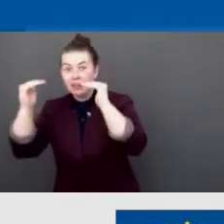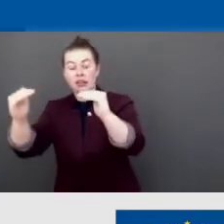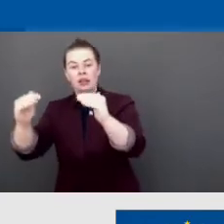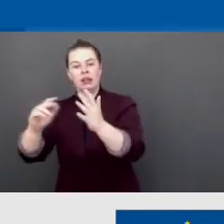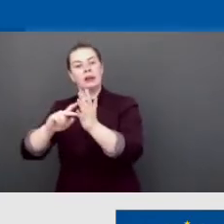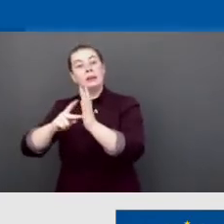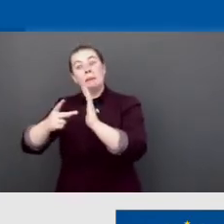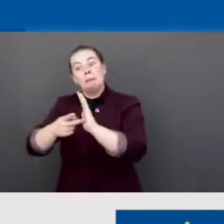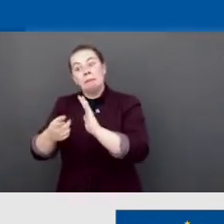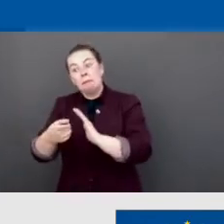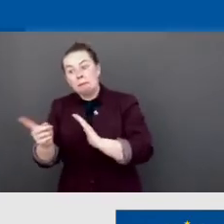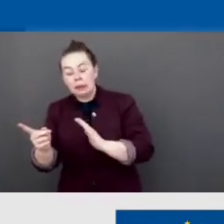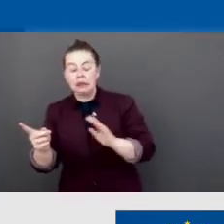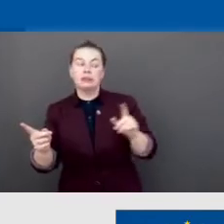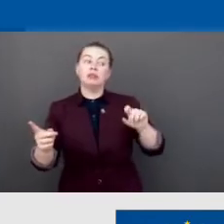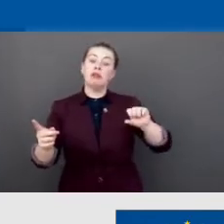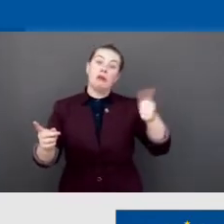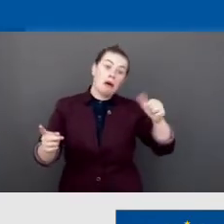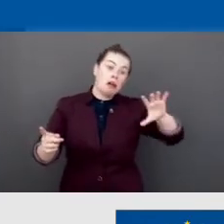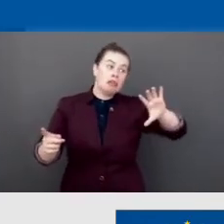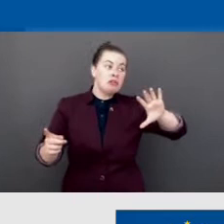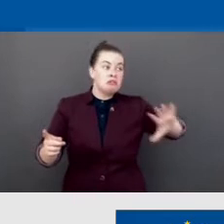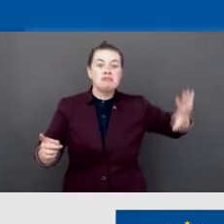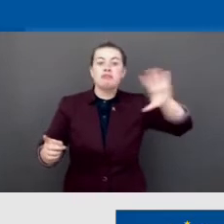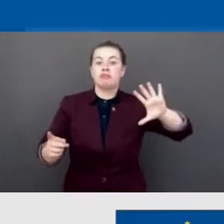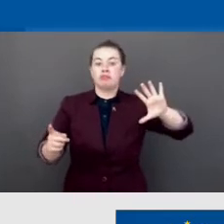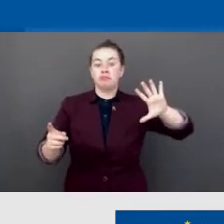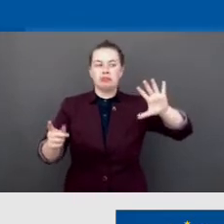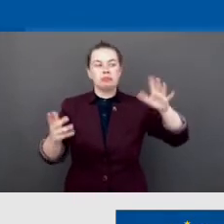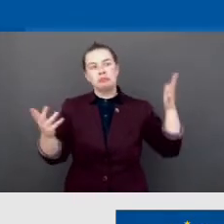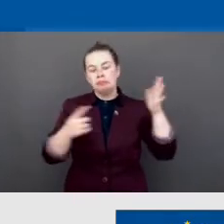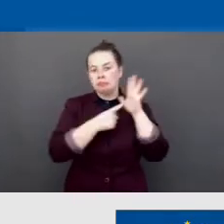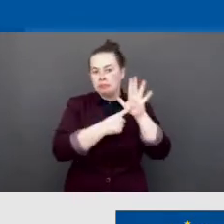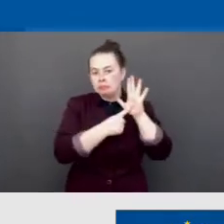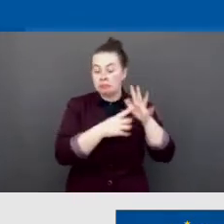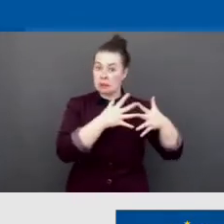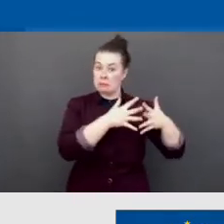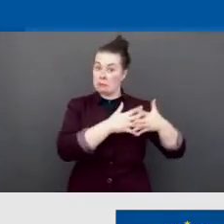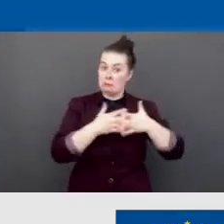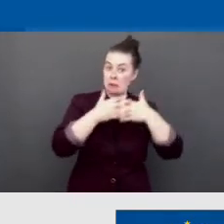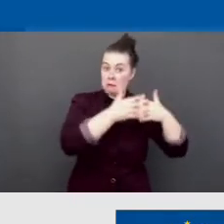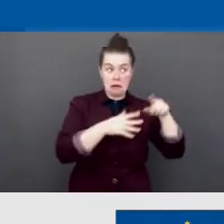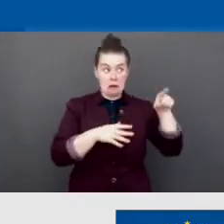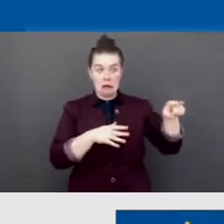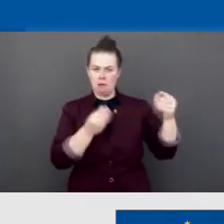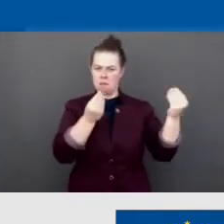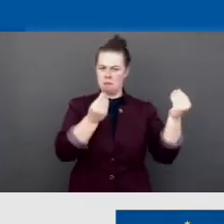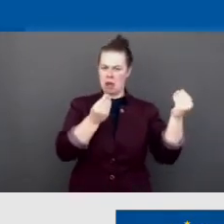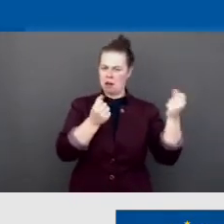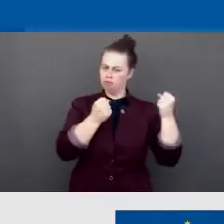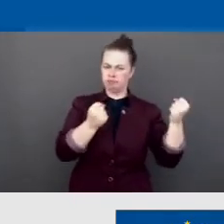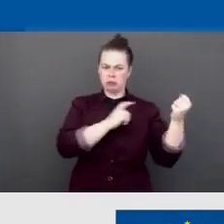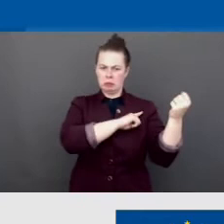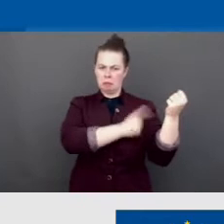Indeed, despite the economic and financial power of other global regions, for example,